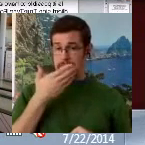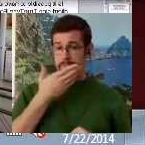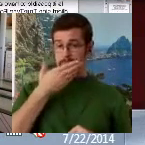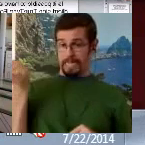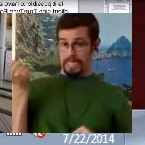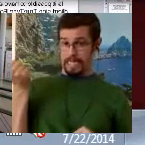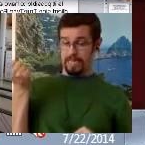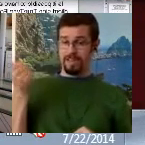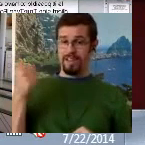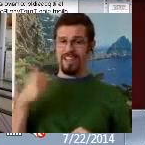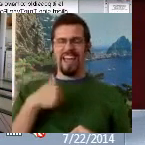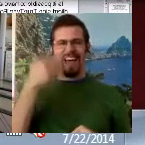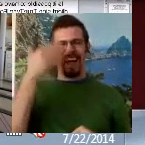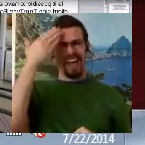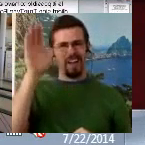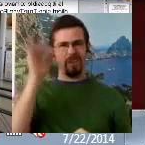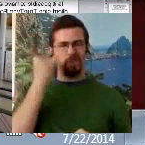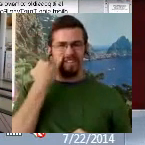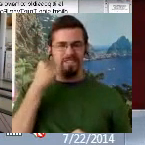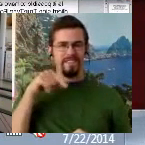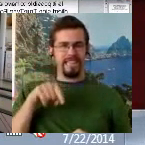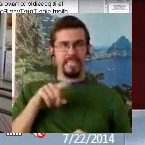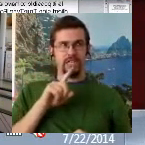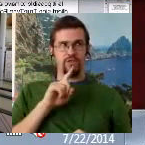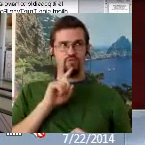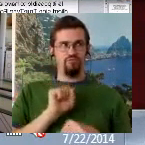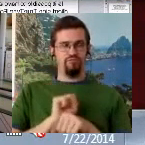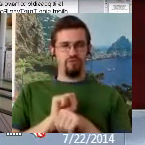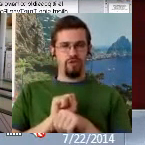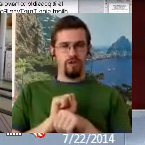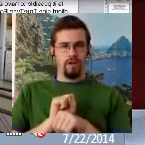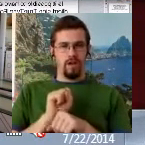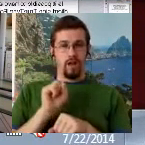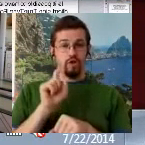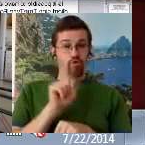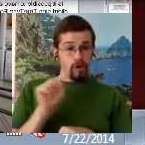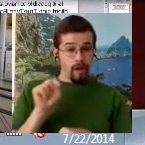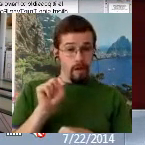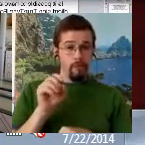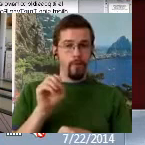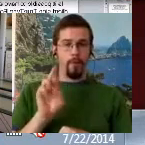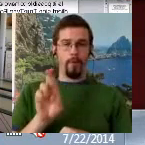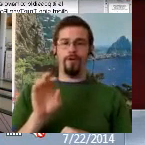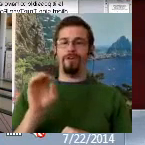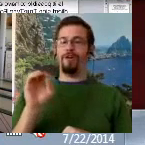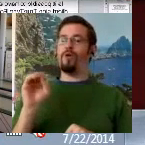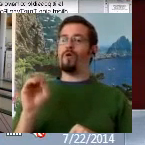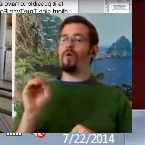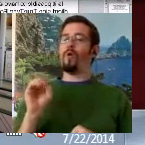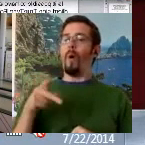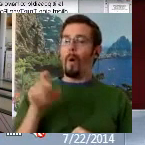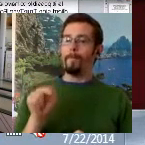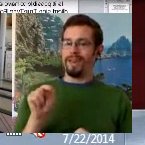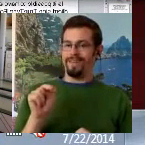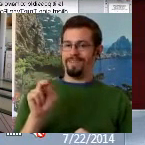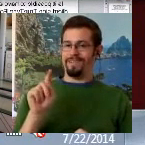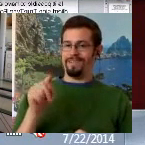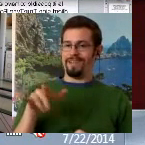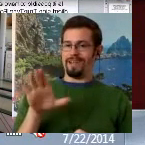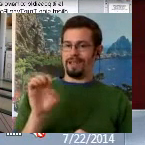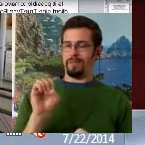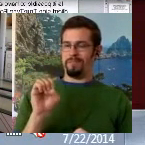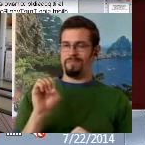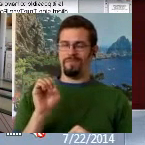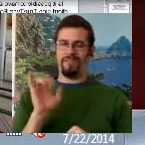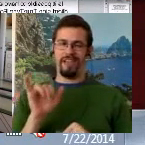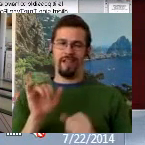really a TrueType or if it's more an open type. The font issues can confuse me a little bit.